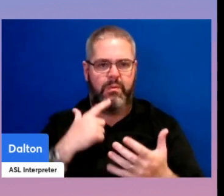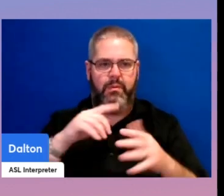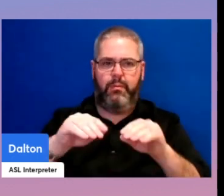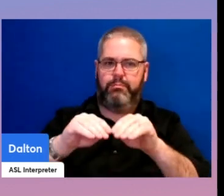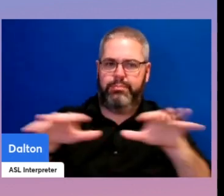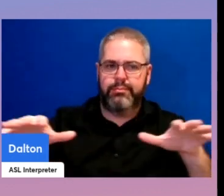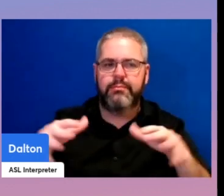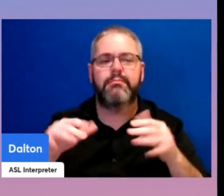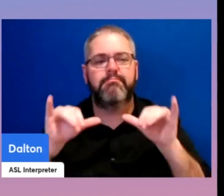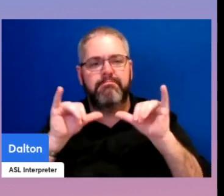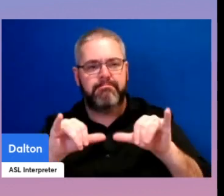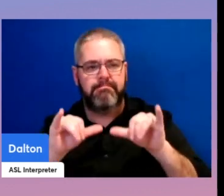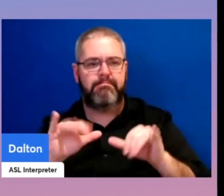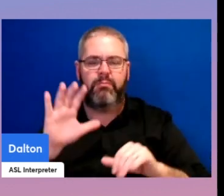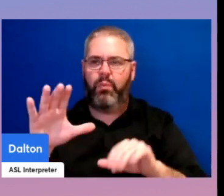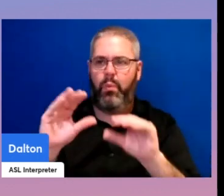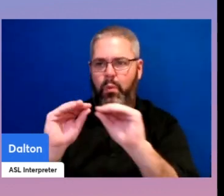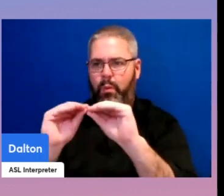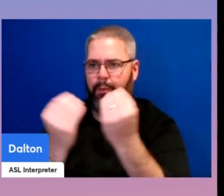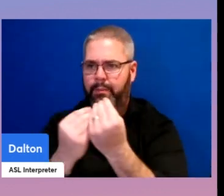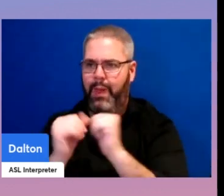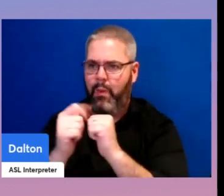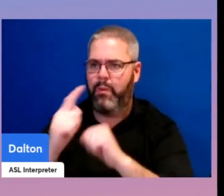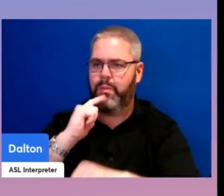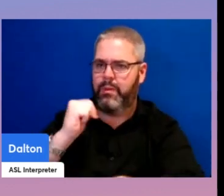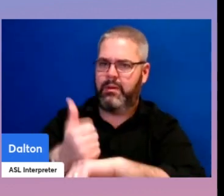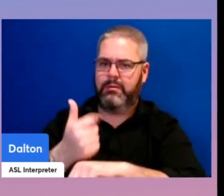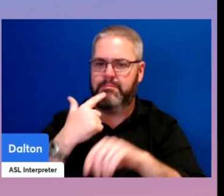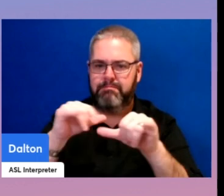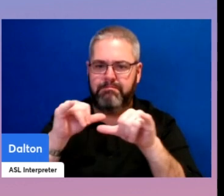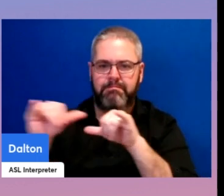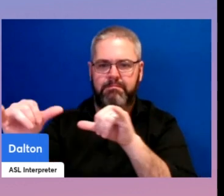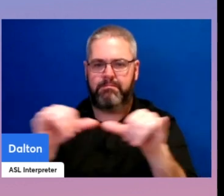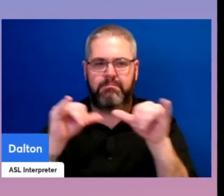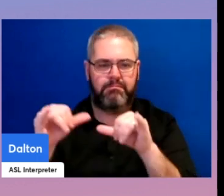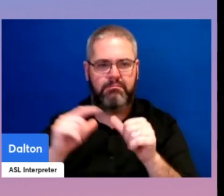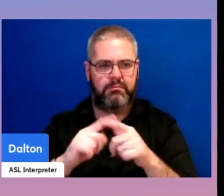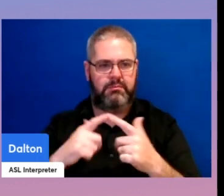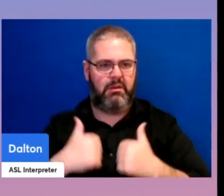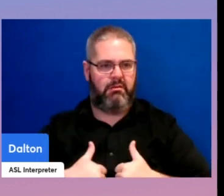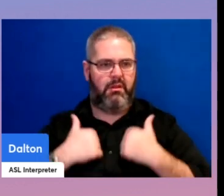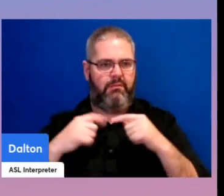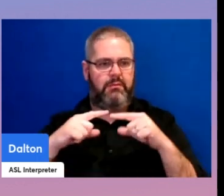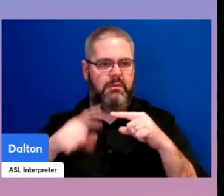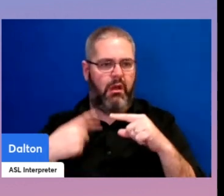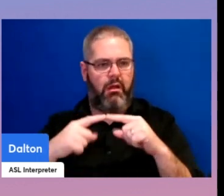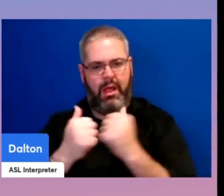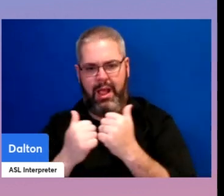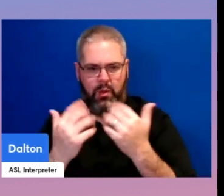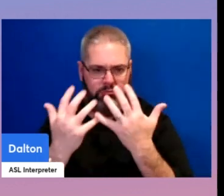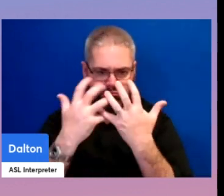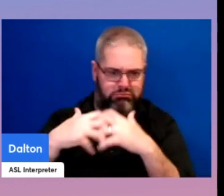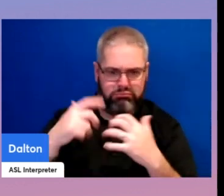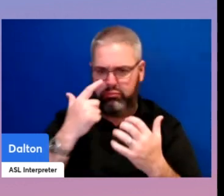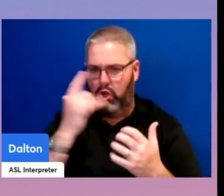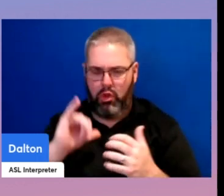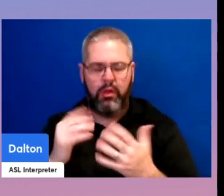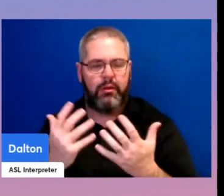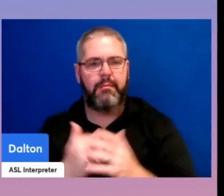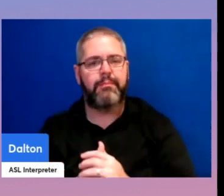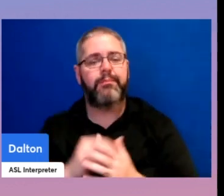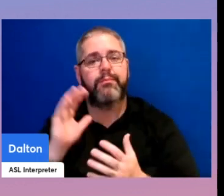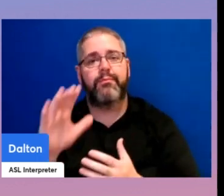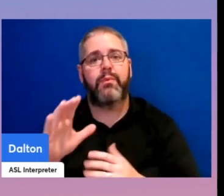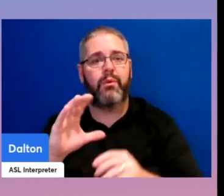how organizations can establish centralized secret lifecycle management in a single control plane. The organizations